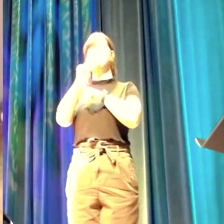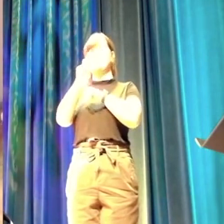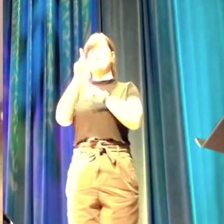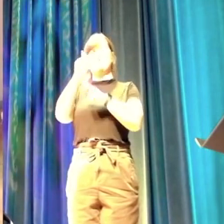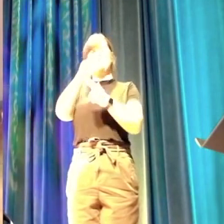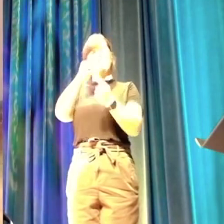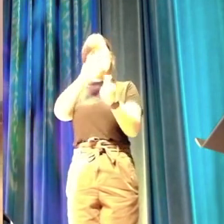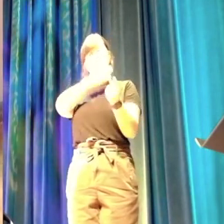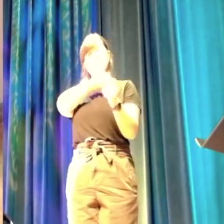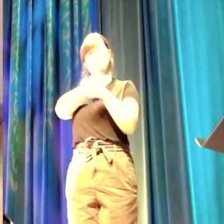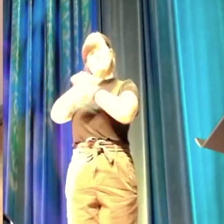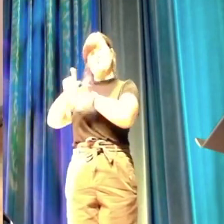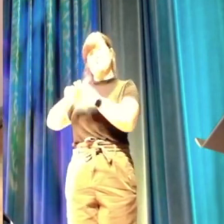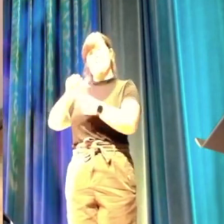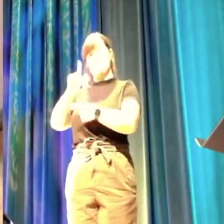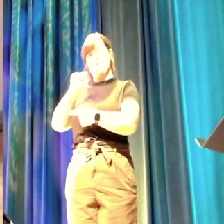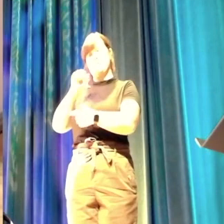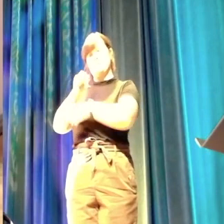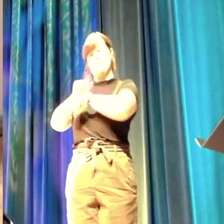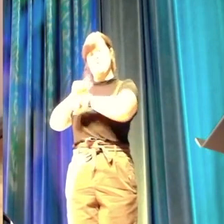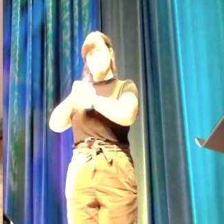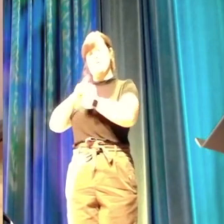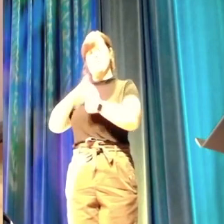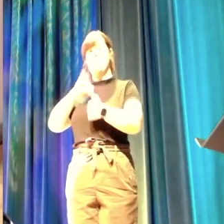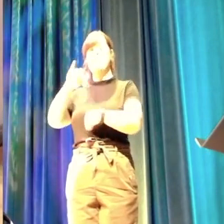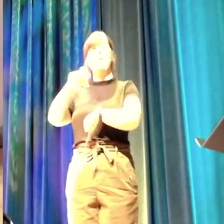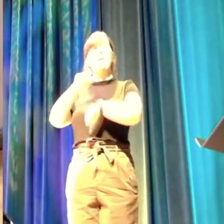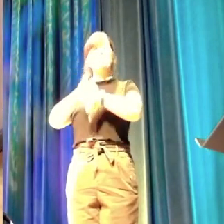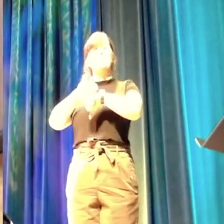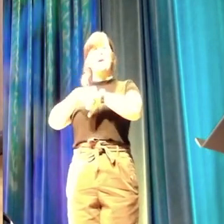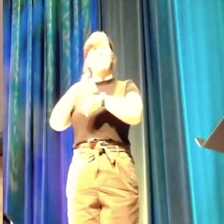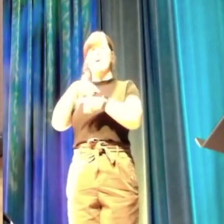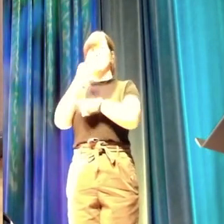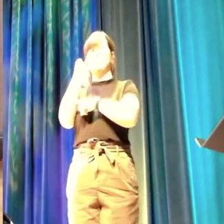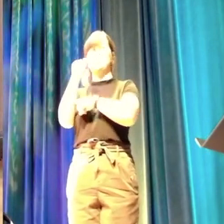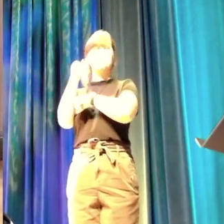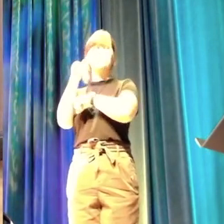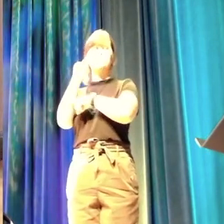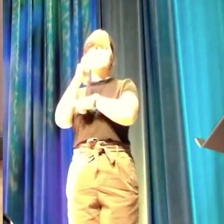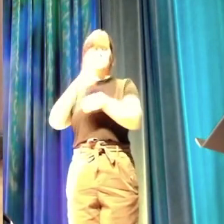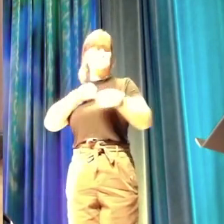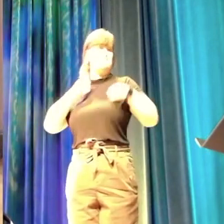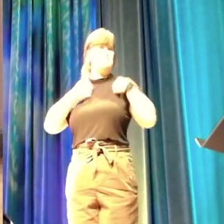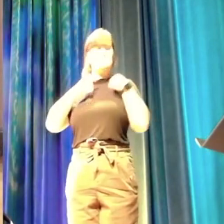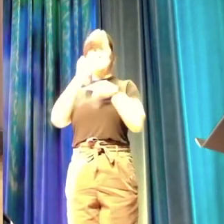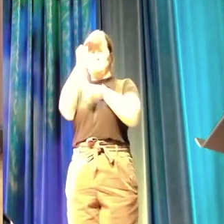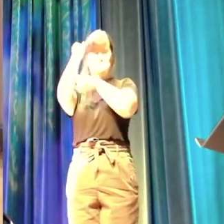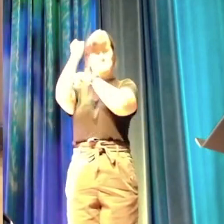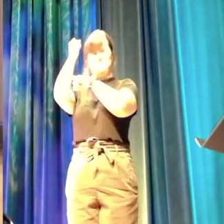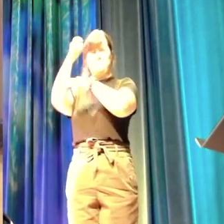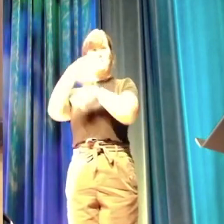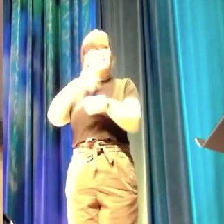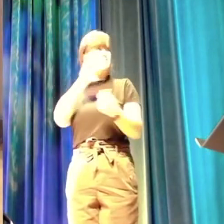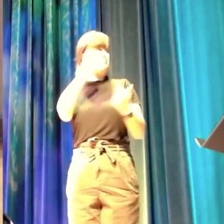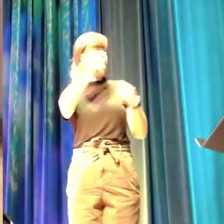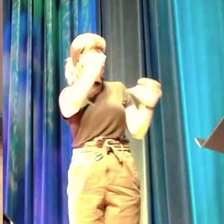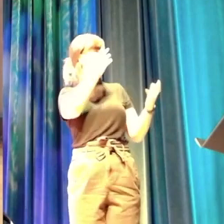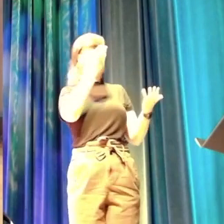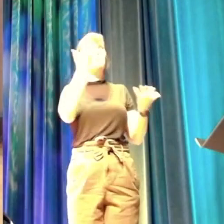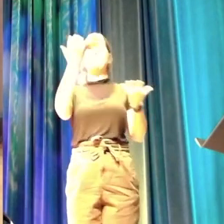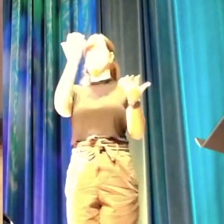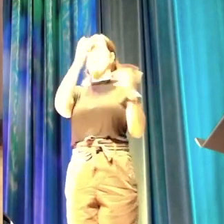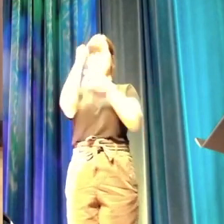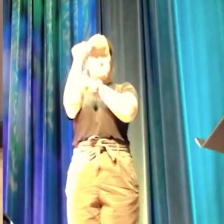me. At this point in my life, I was defiant and out of control. Because I did not understand